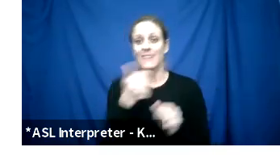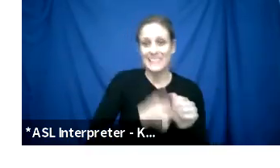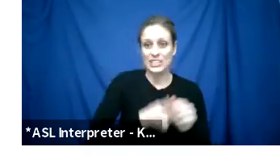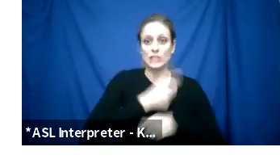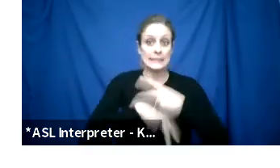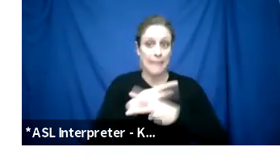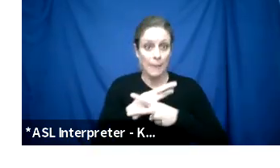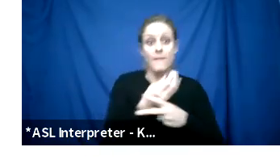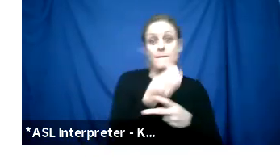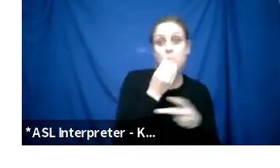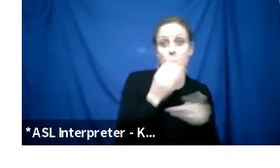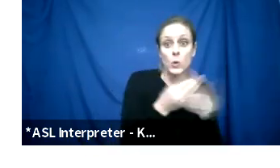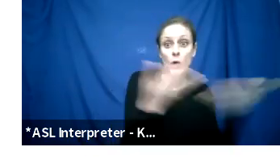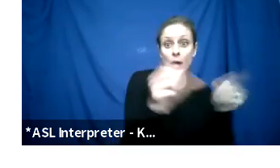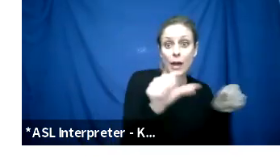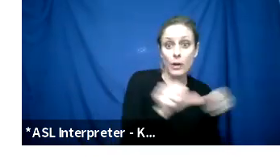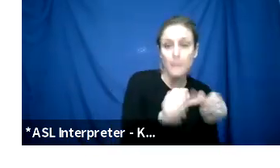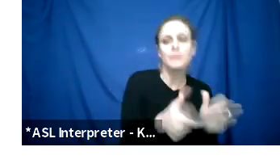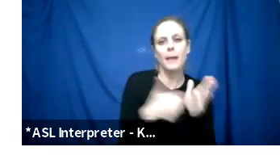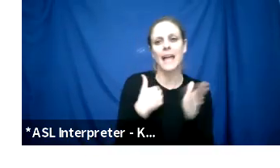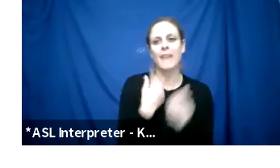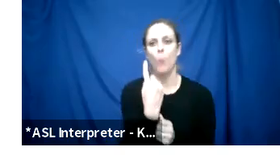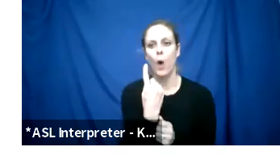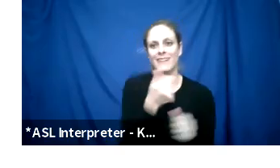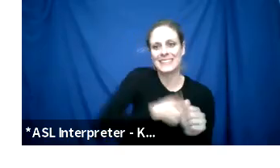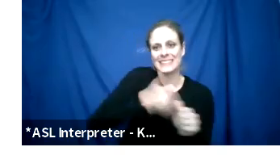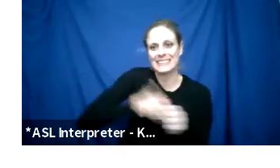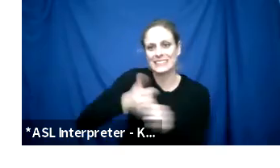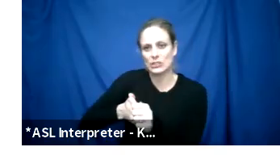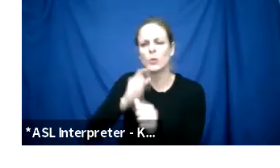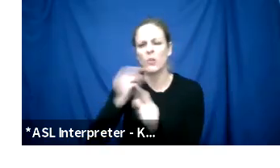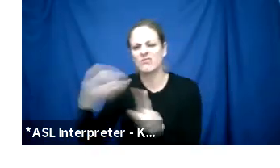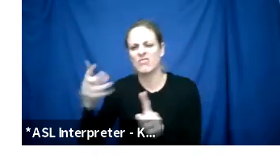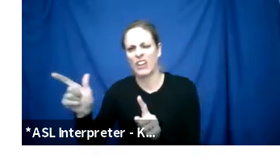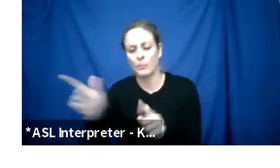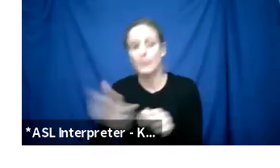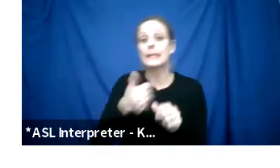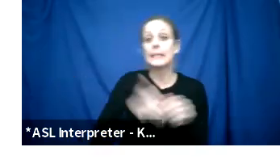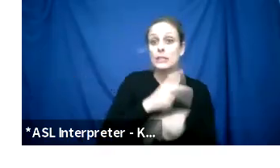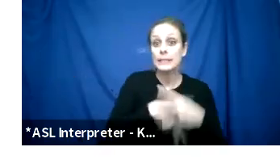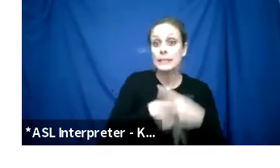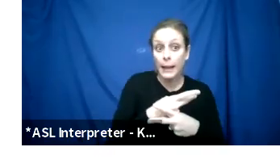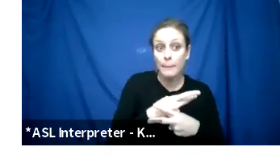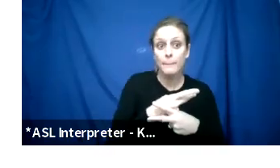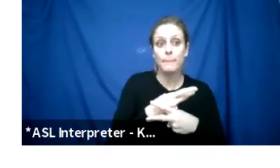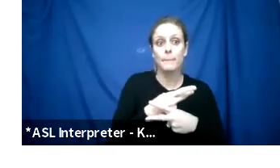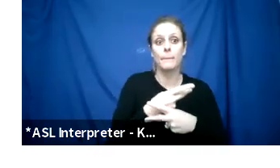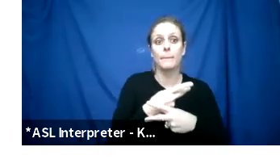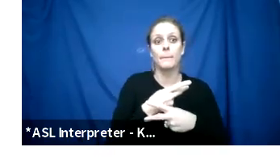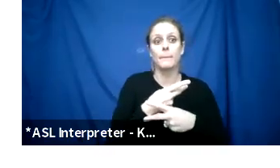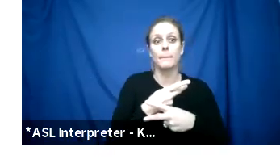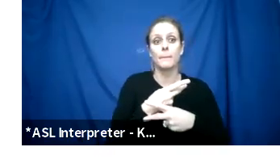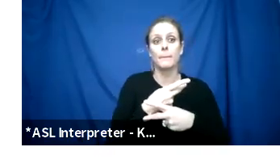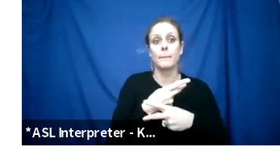service areas, again, it's one of each type. We'll talk a little bit further about that in a minute. Each type of function at the counter also has to be